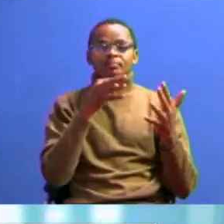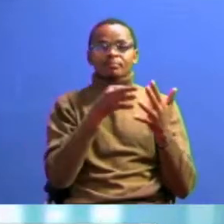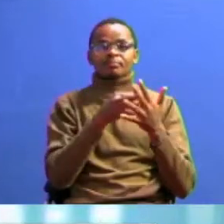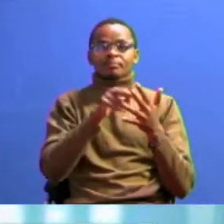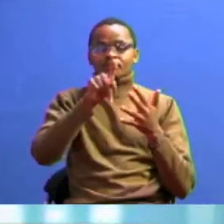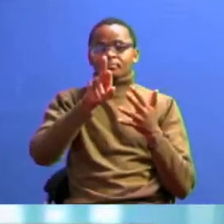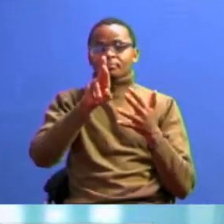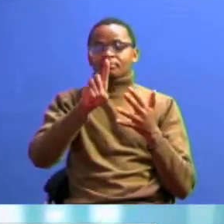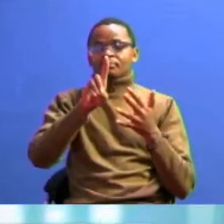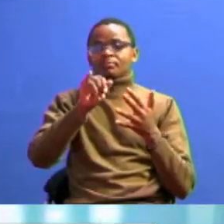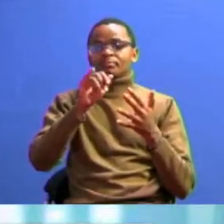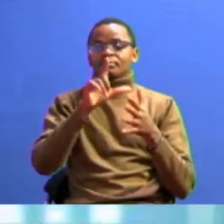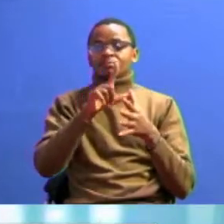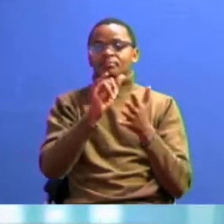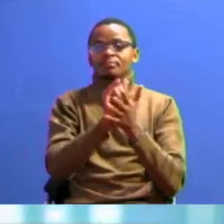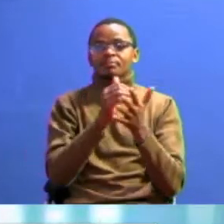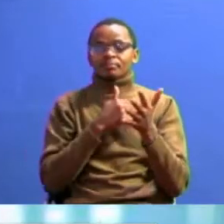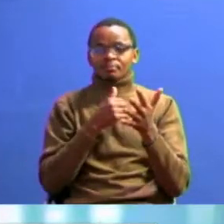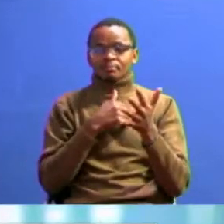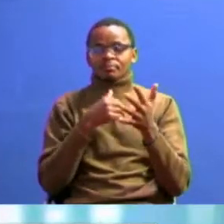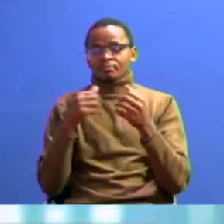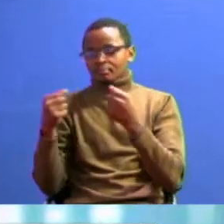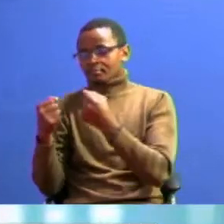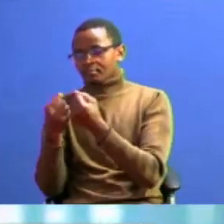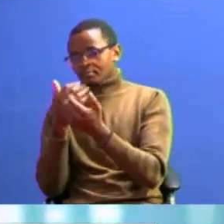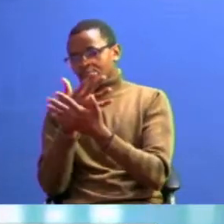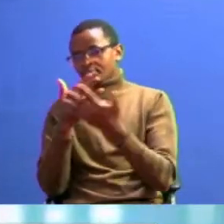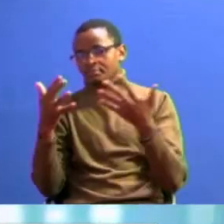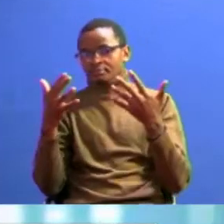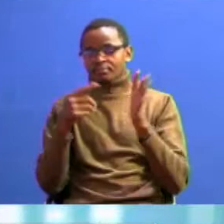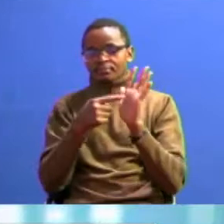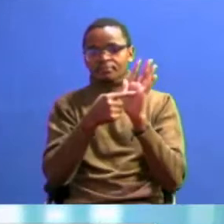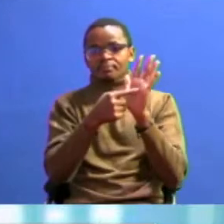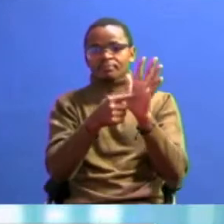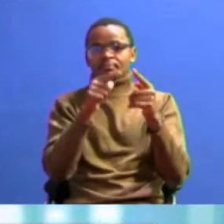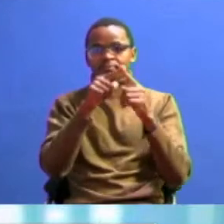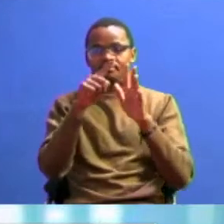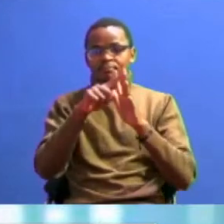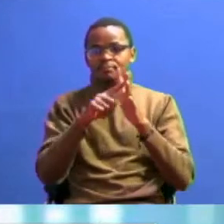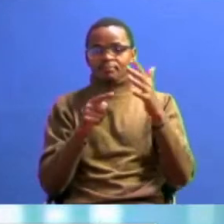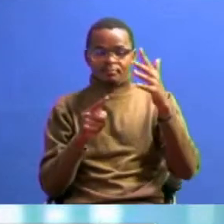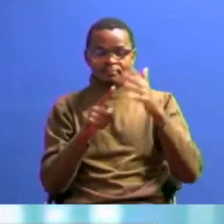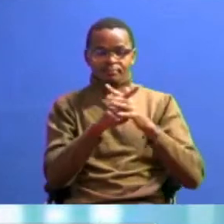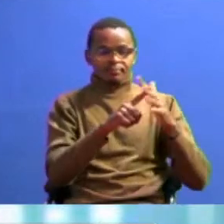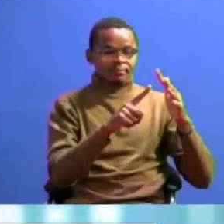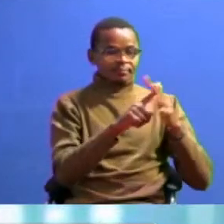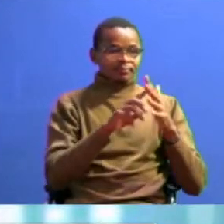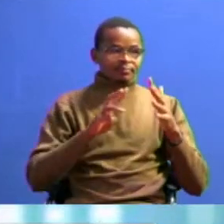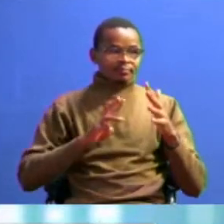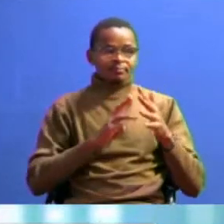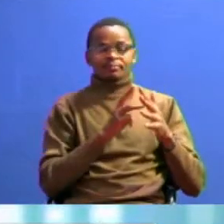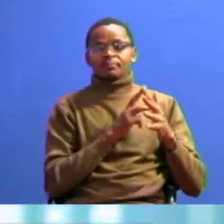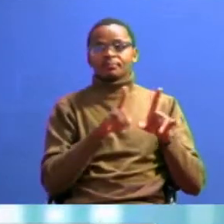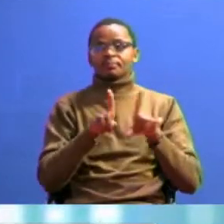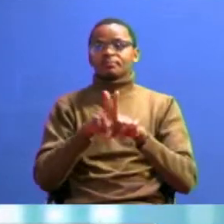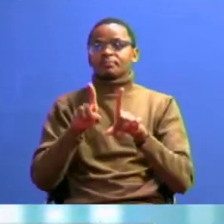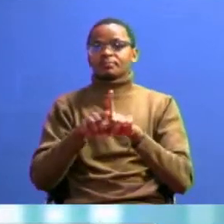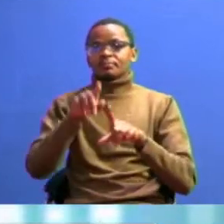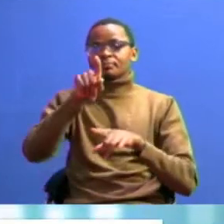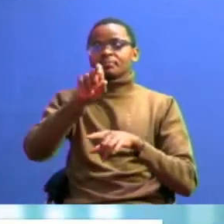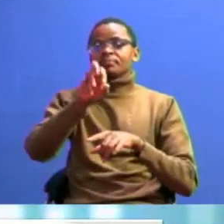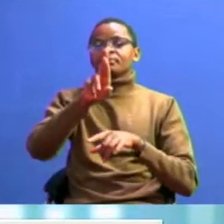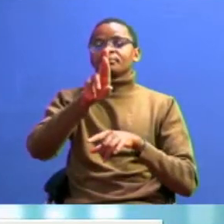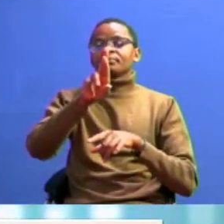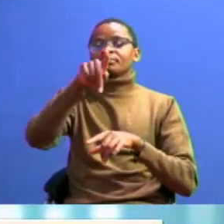Precipitating factors are the ones that will trigger something you are predisposed to start appearing. We also have what we call perpetuating